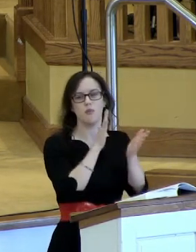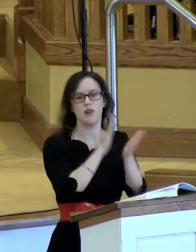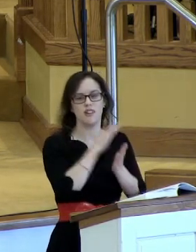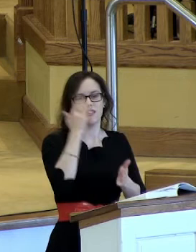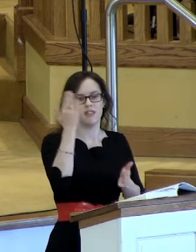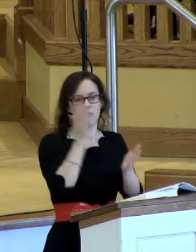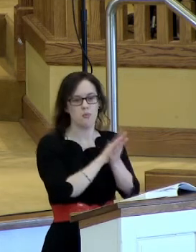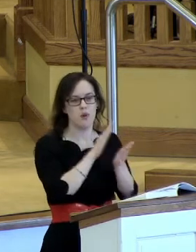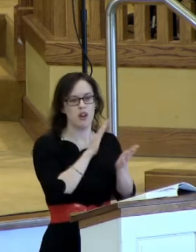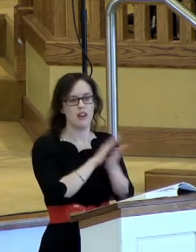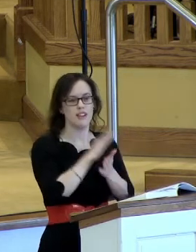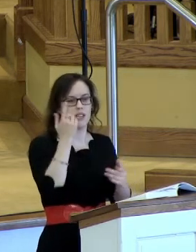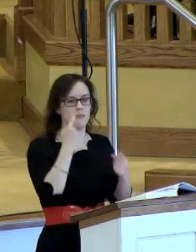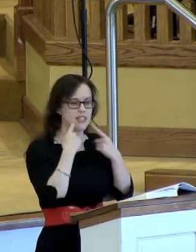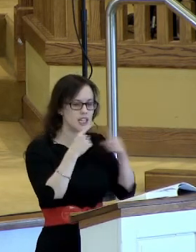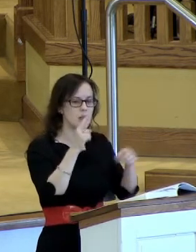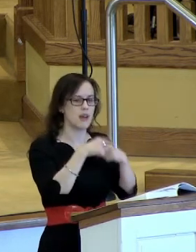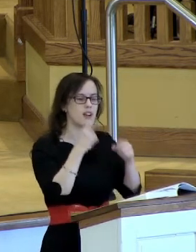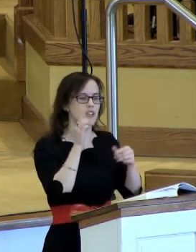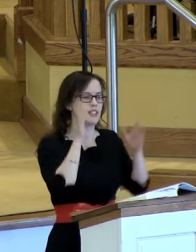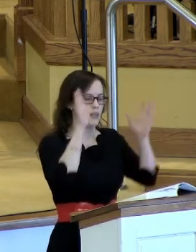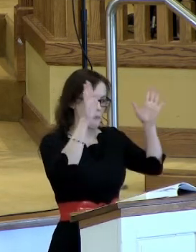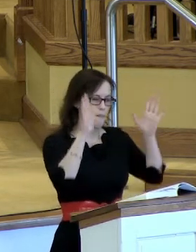tell of his excellent greatness.